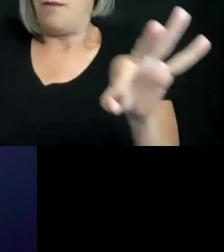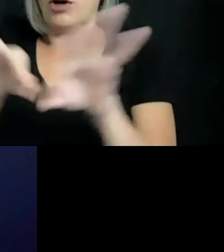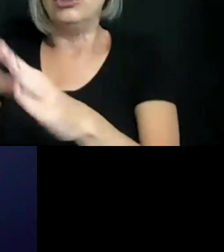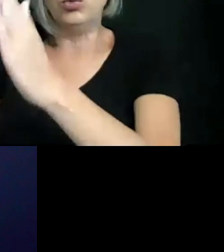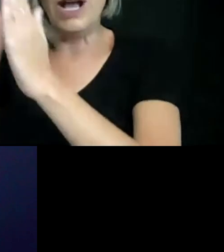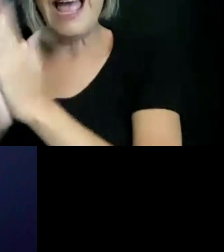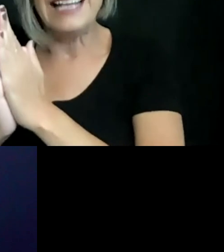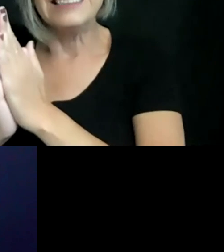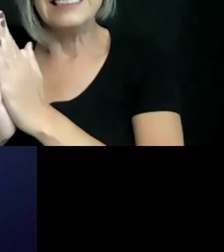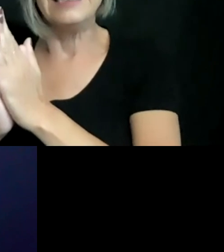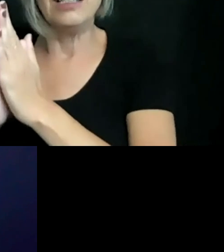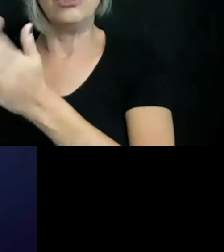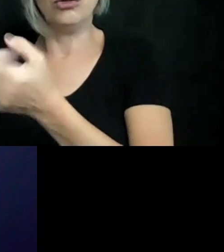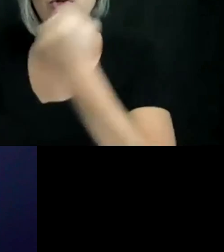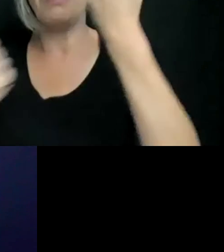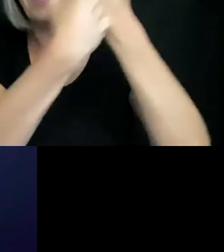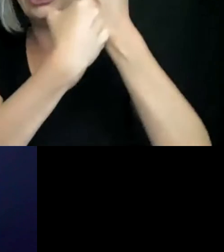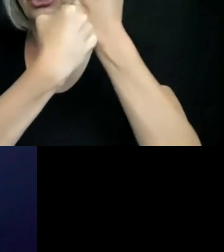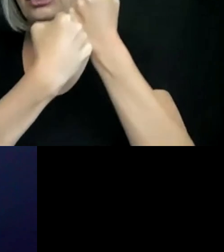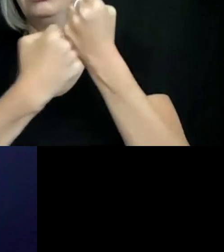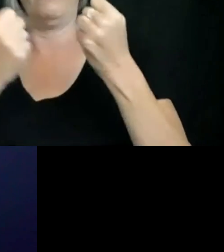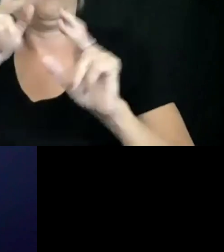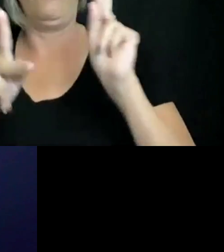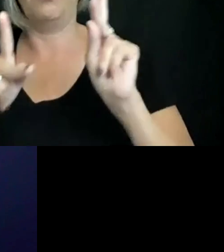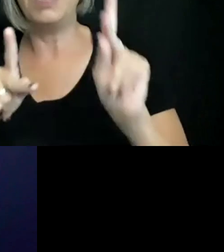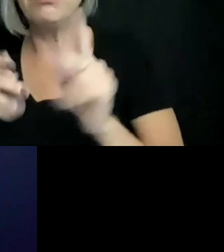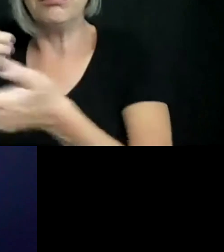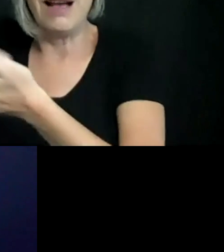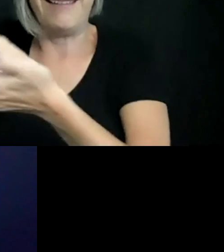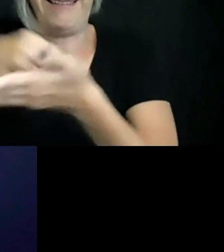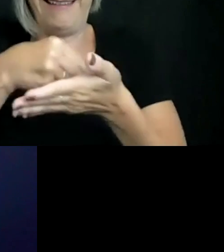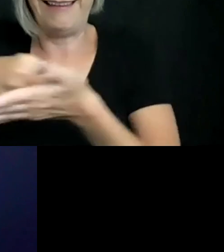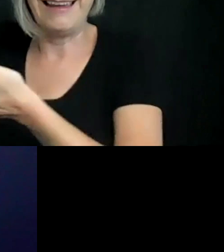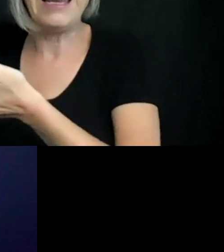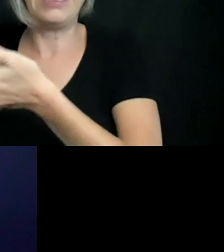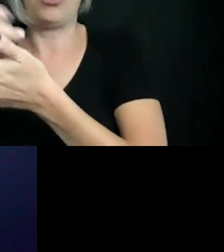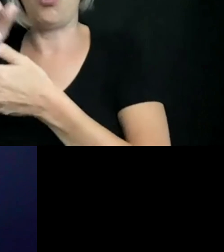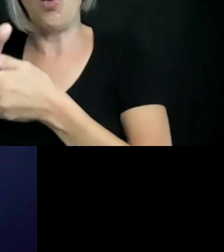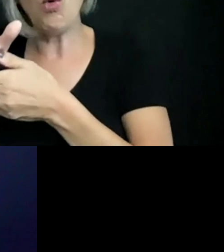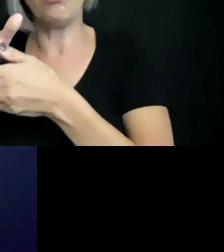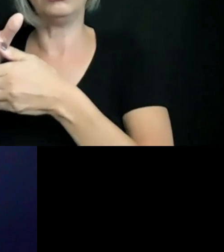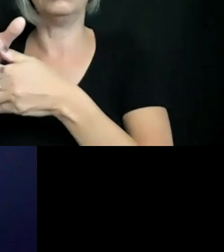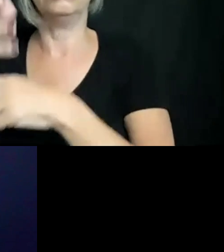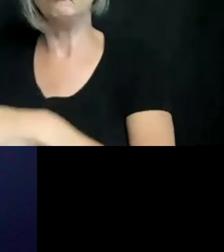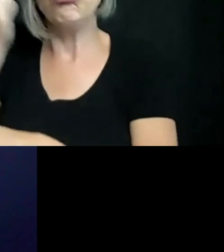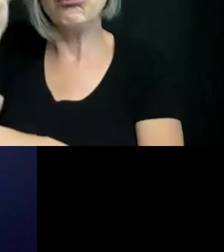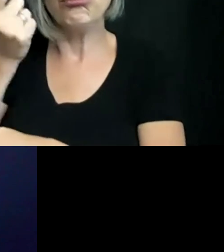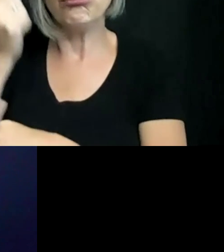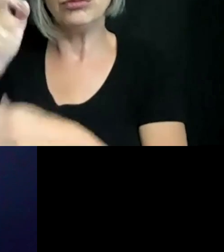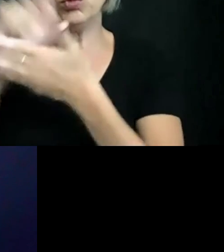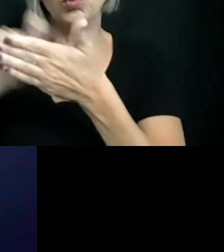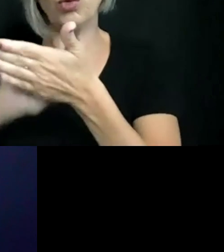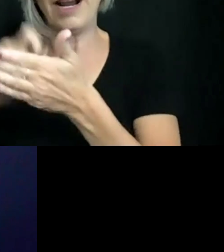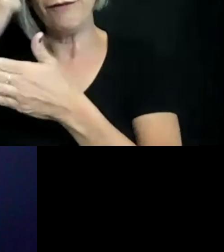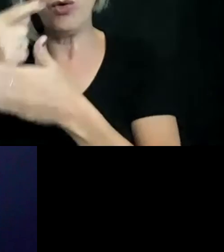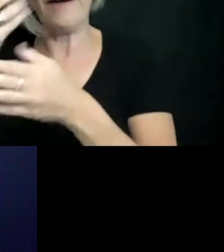large, it should not matter. What's most important would be that you make sure that those individuals are supported, that you